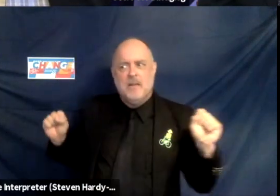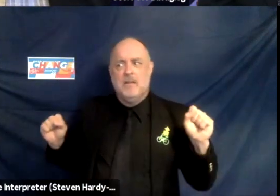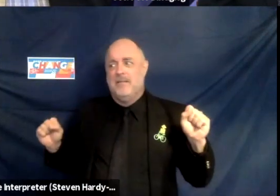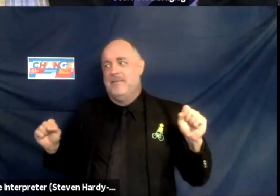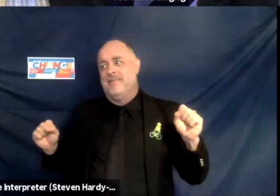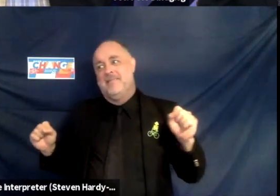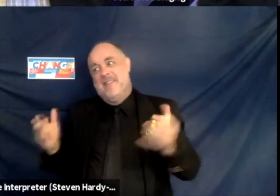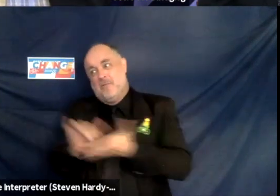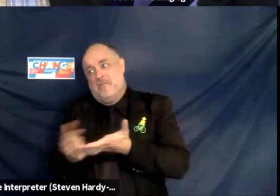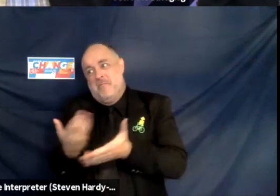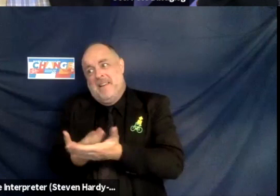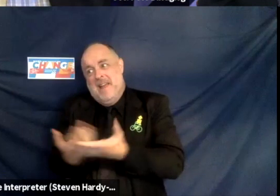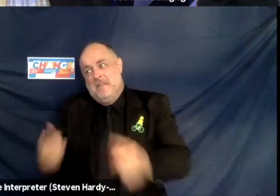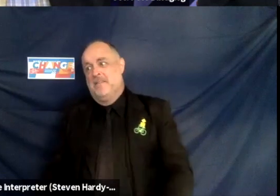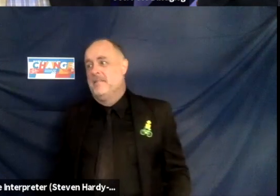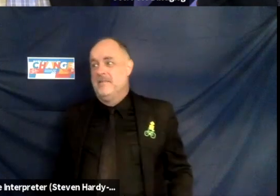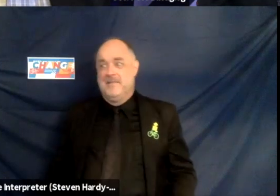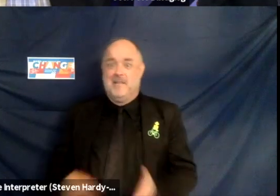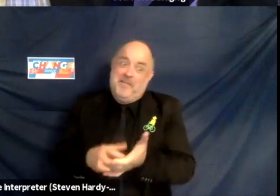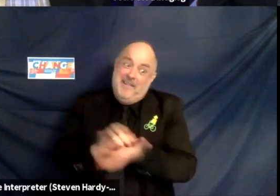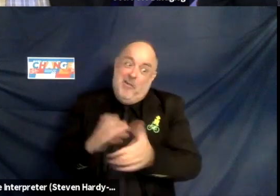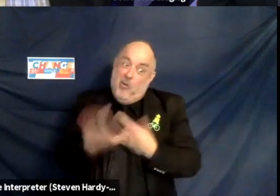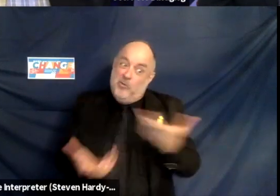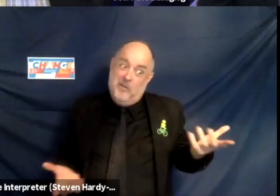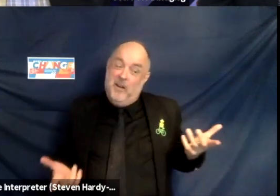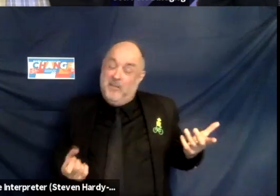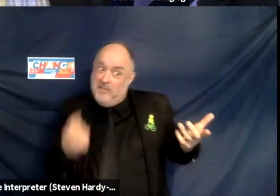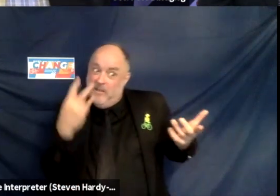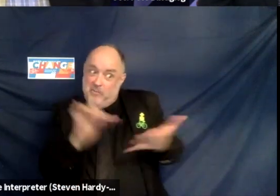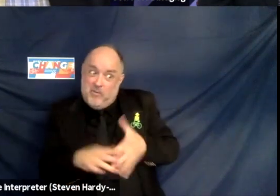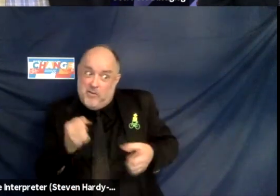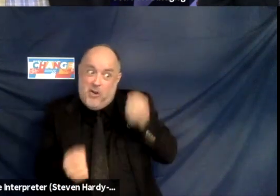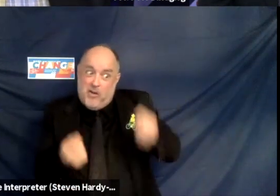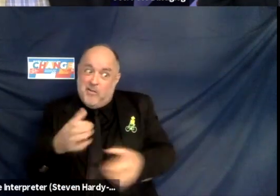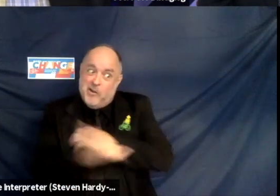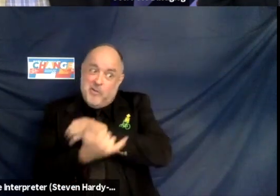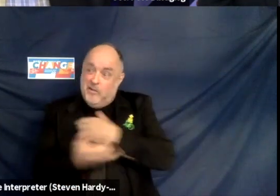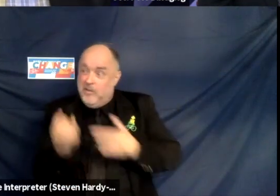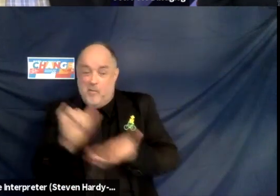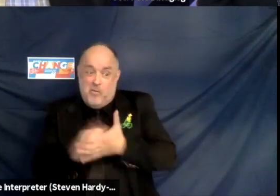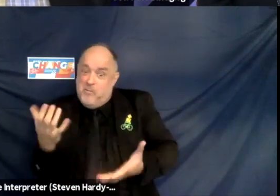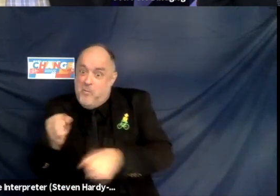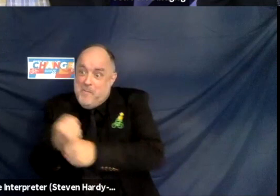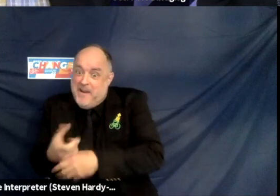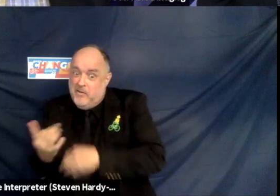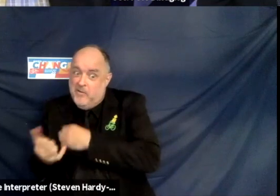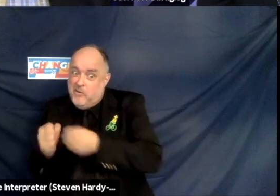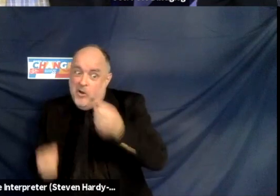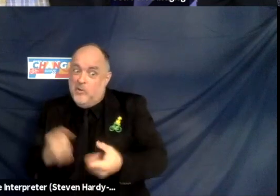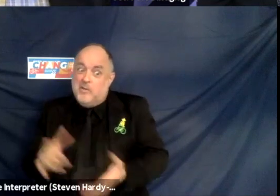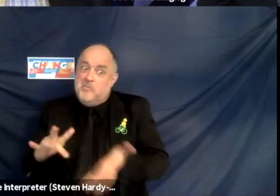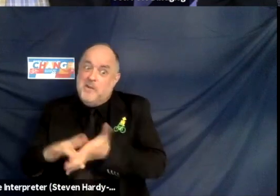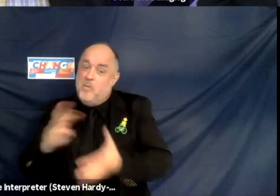cultural. Right? We're a car country. That's okay. I come from an automaking part of the country, and we're proud of it. But we can definitely